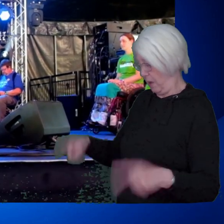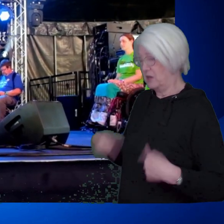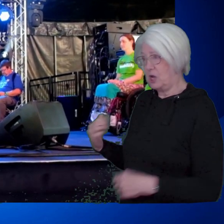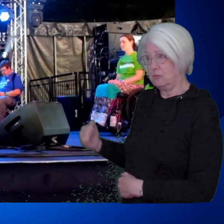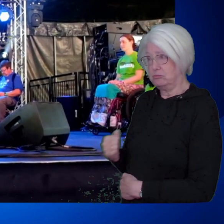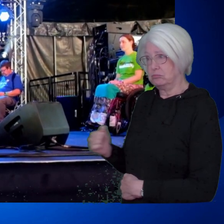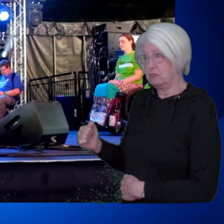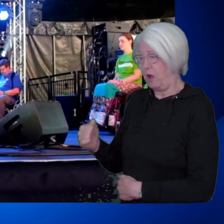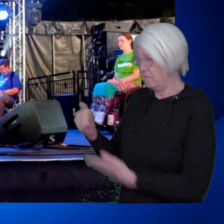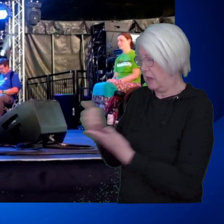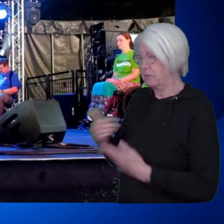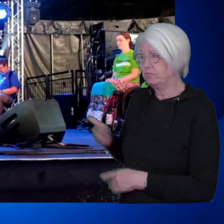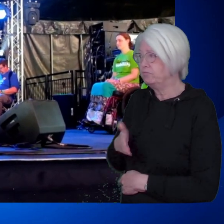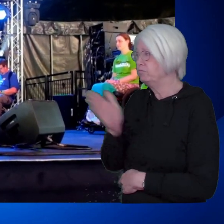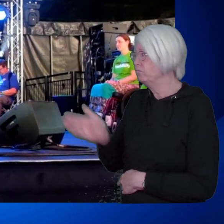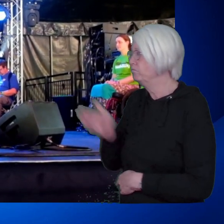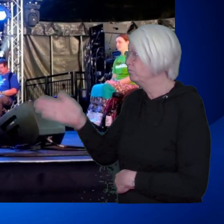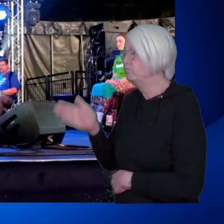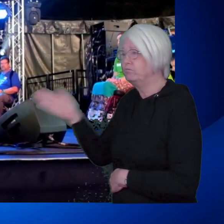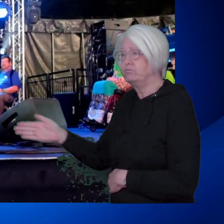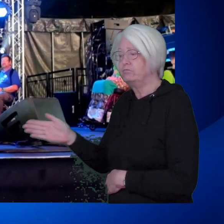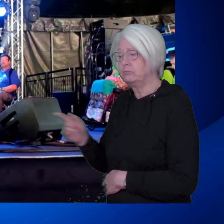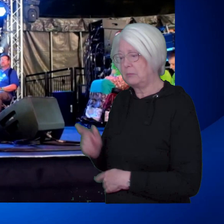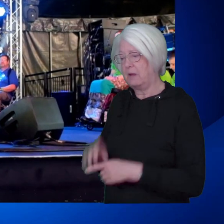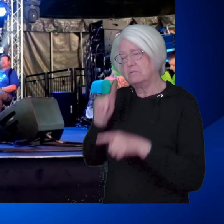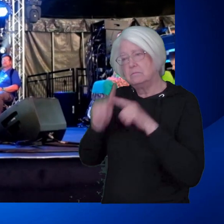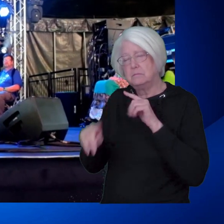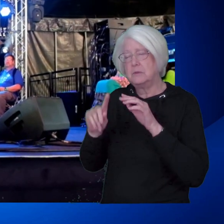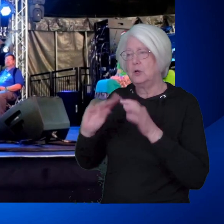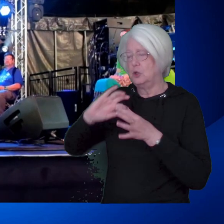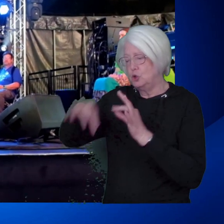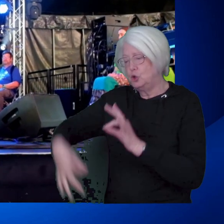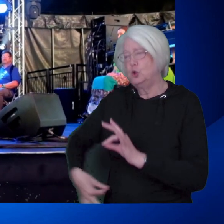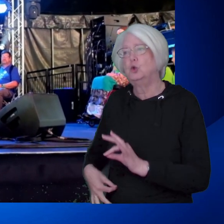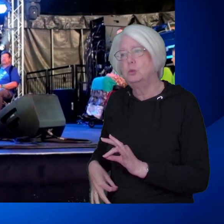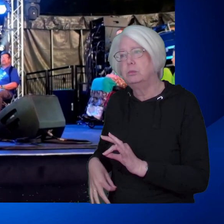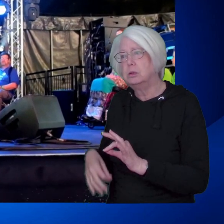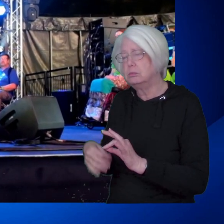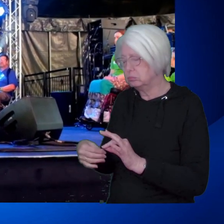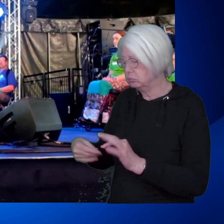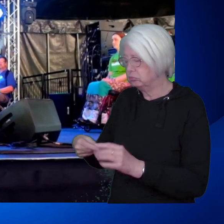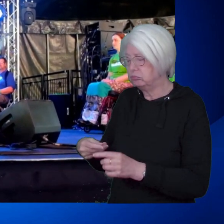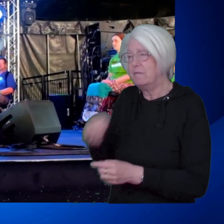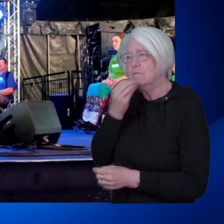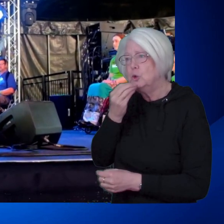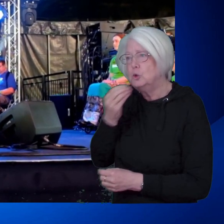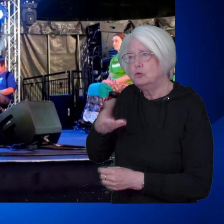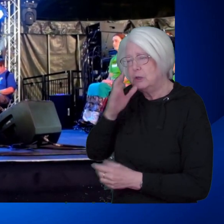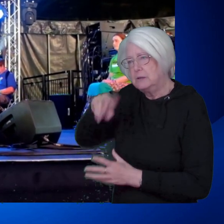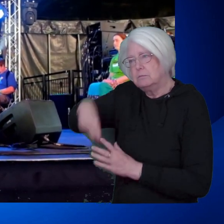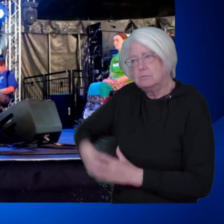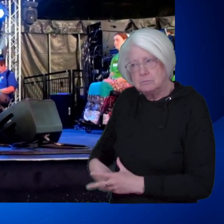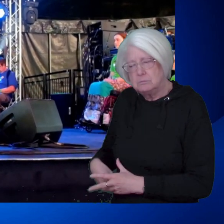help me get around. I have a special tube in my stomach to give me food and